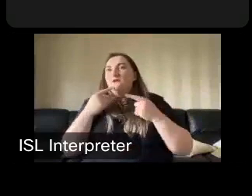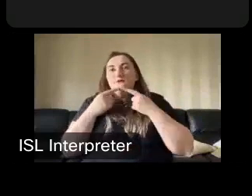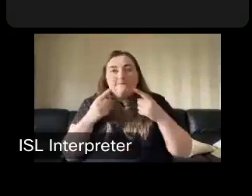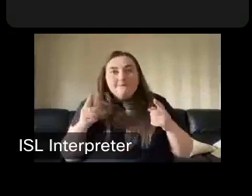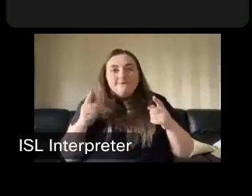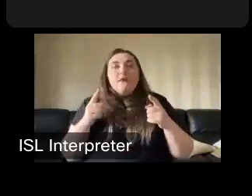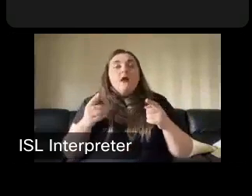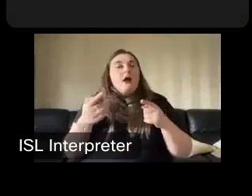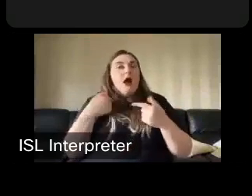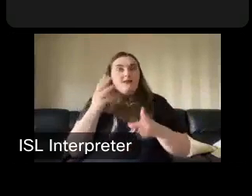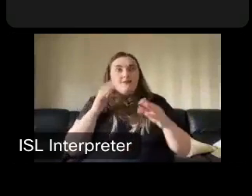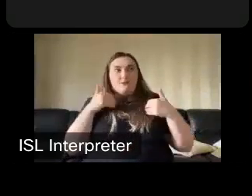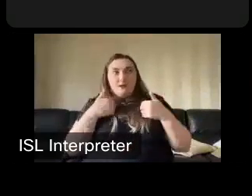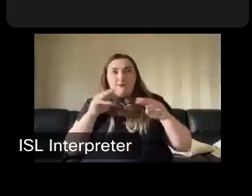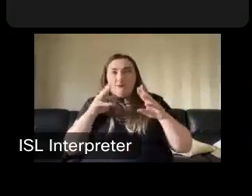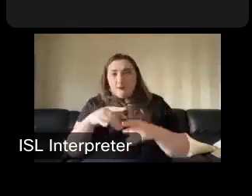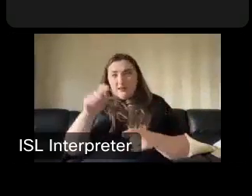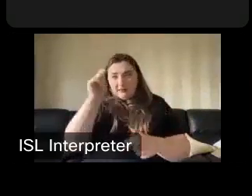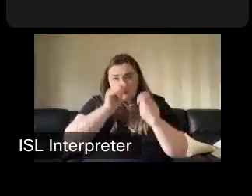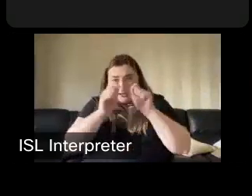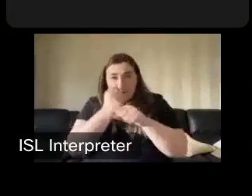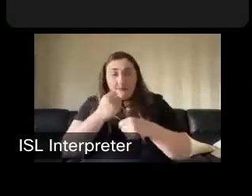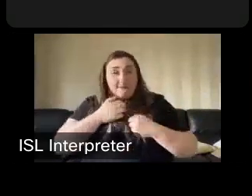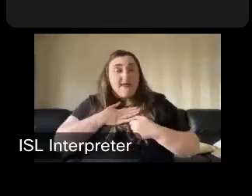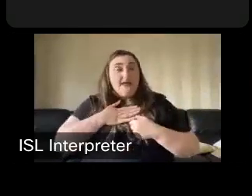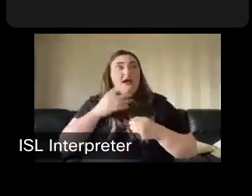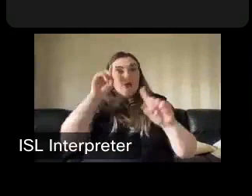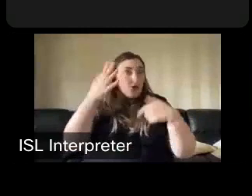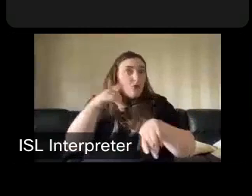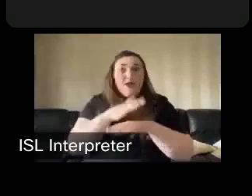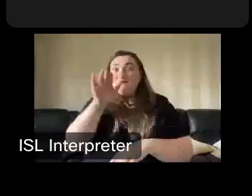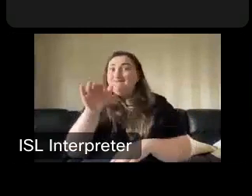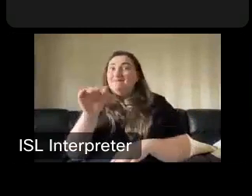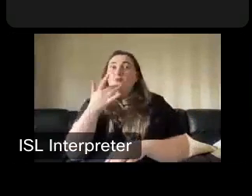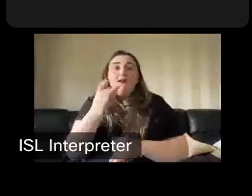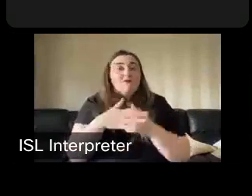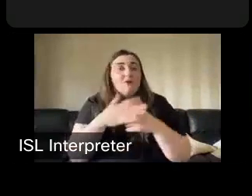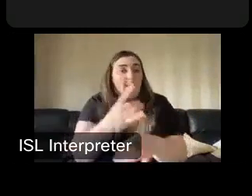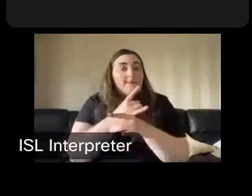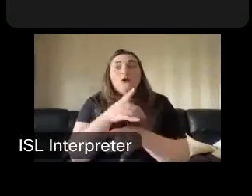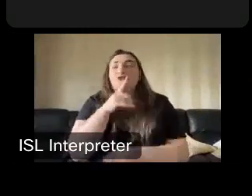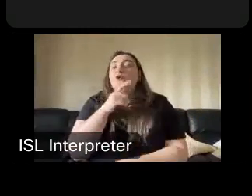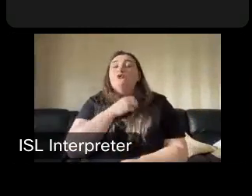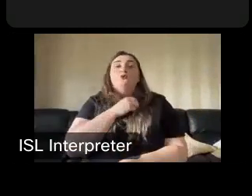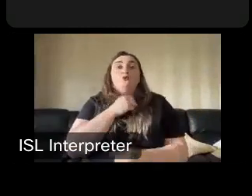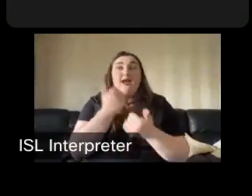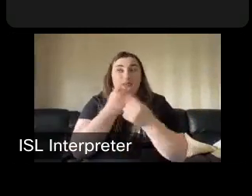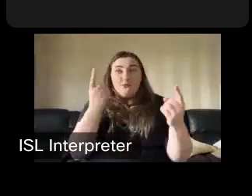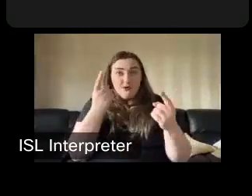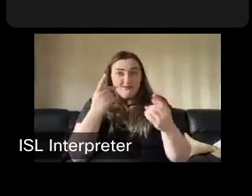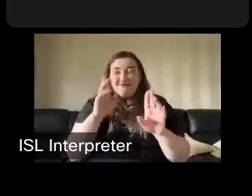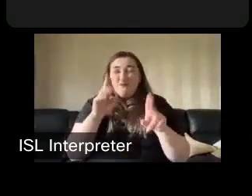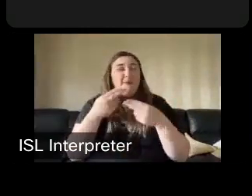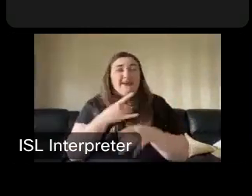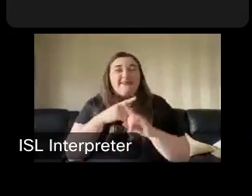think of me. I don't know where help is, where to go. Talking to superiors or others is too difficult. It's not going to make a difference.